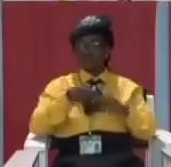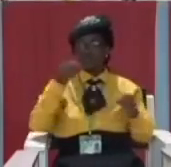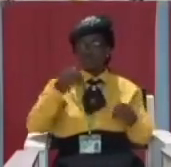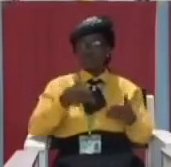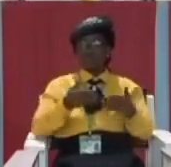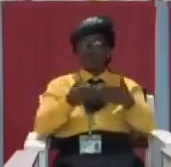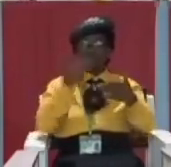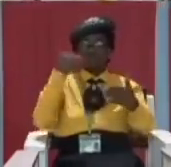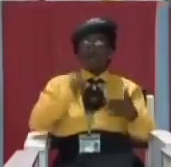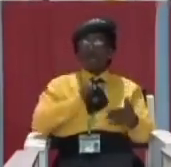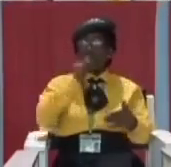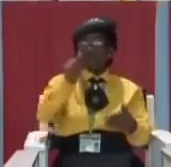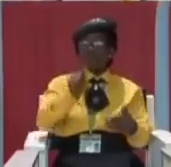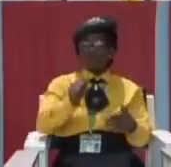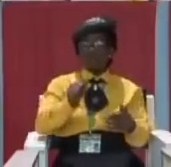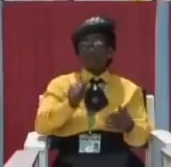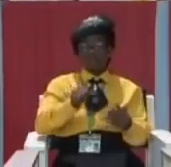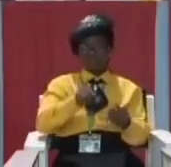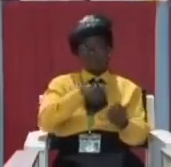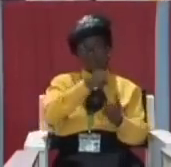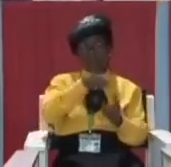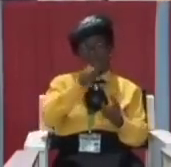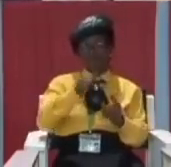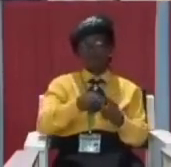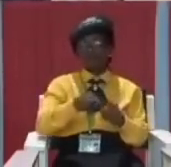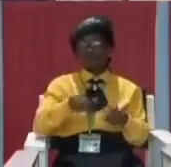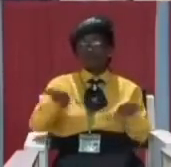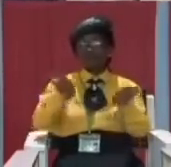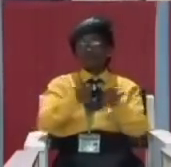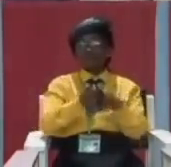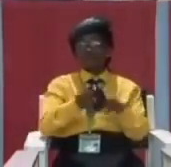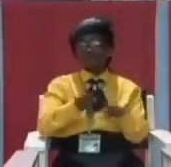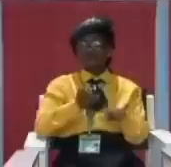I'm about to close. I told you it will be quick.